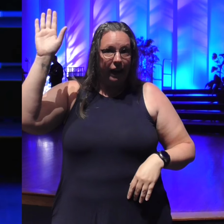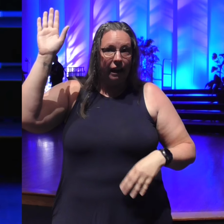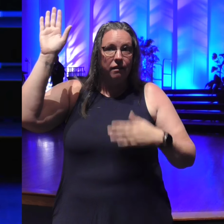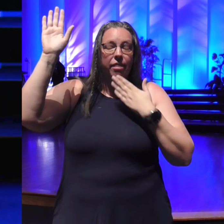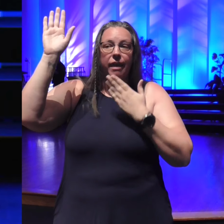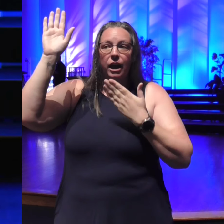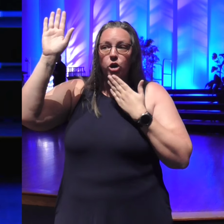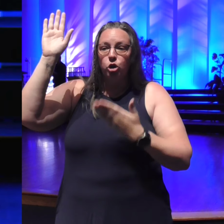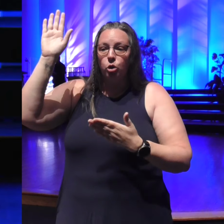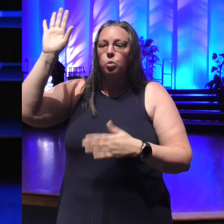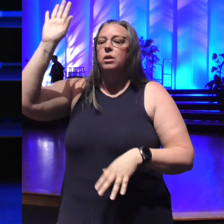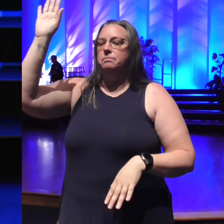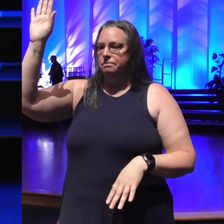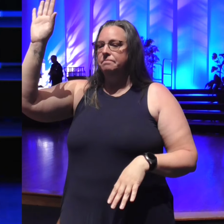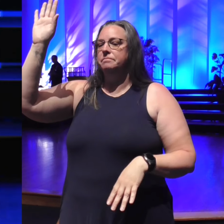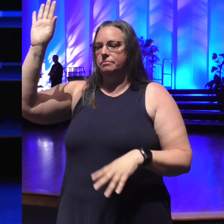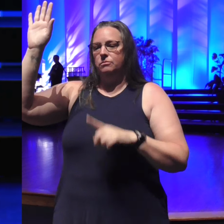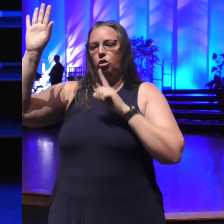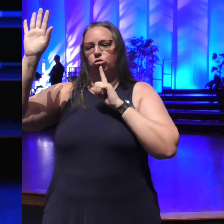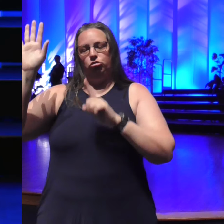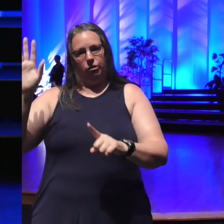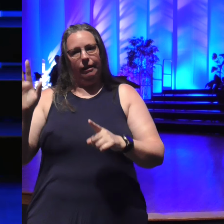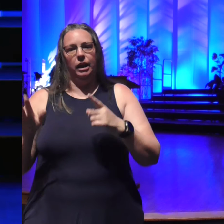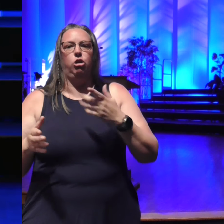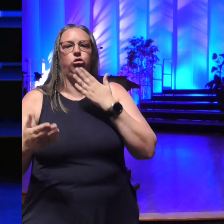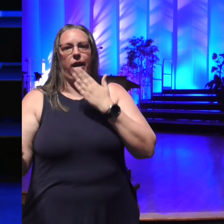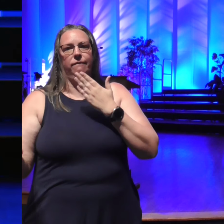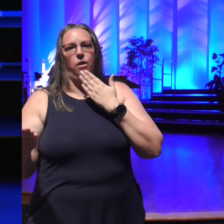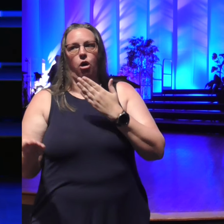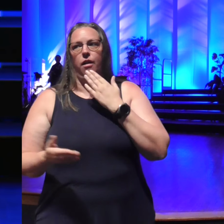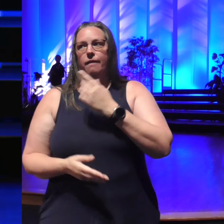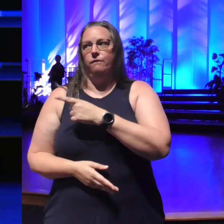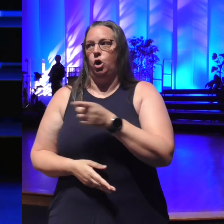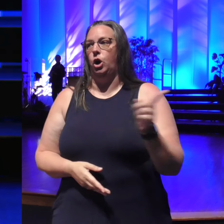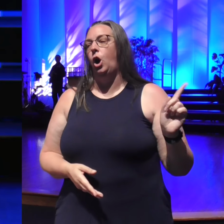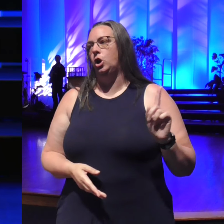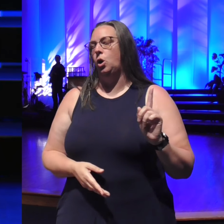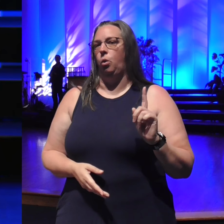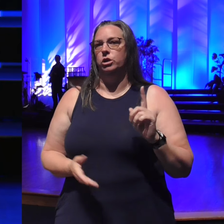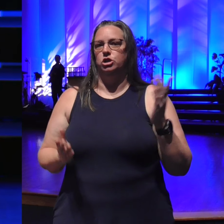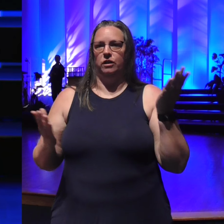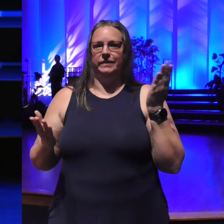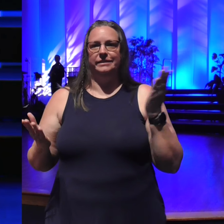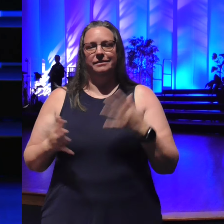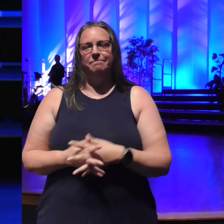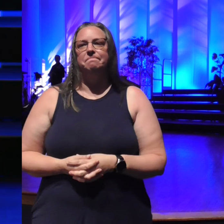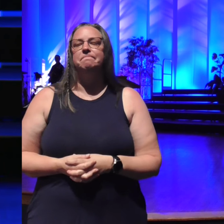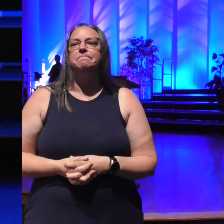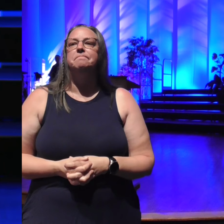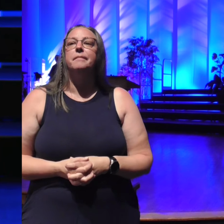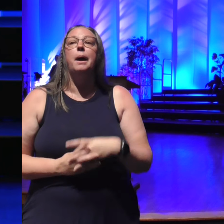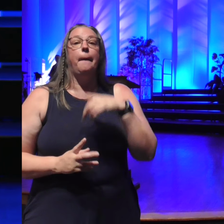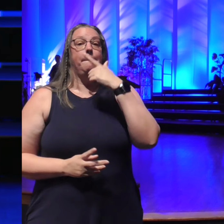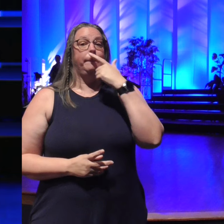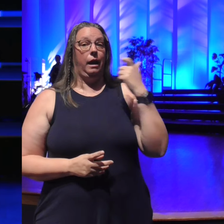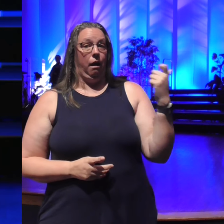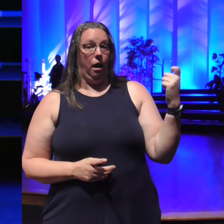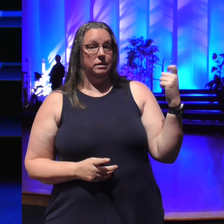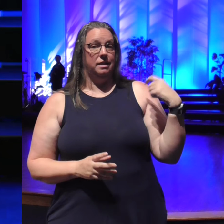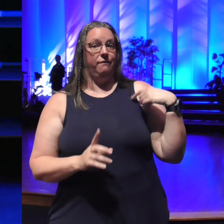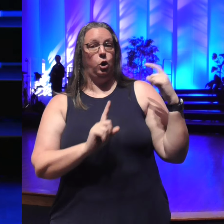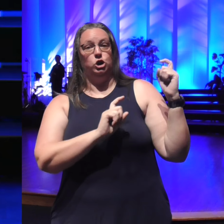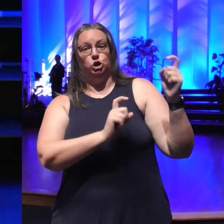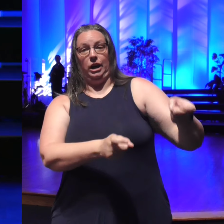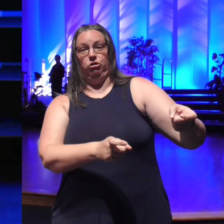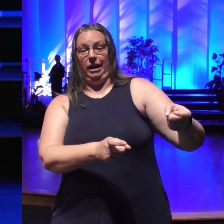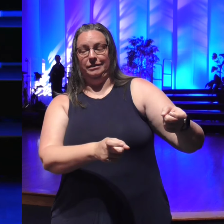hand and identify yourself? We are so very, very grateful for your service. Because of your generosity, just a sneak preview